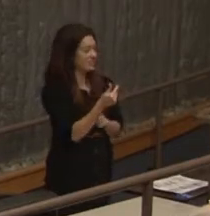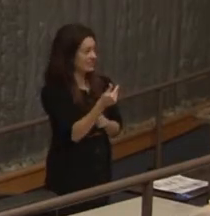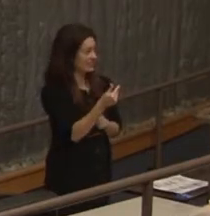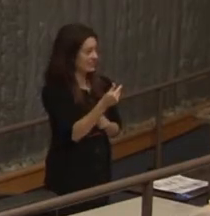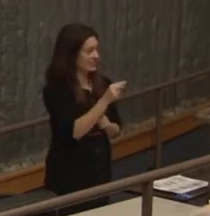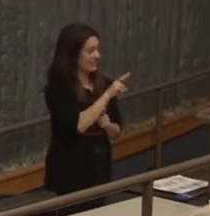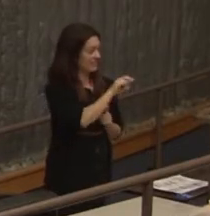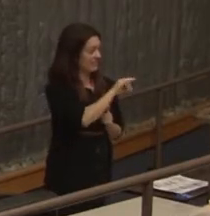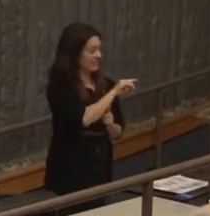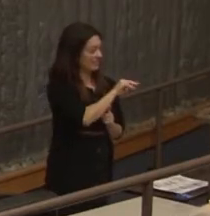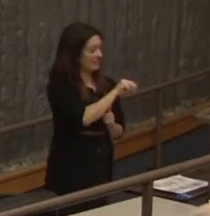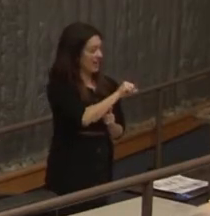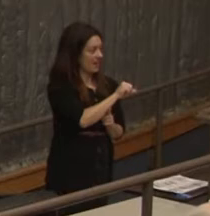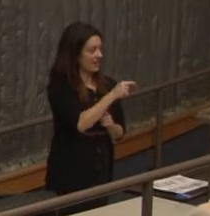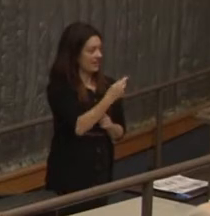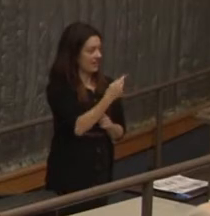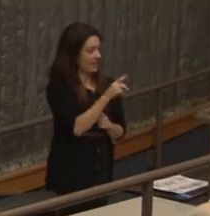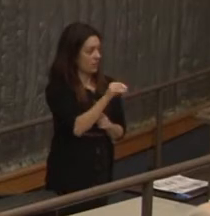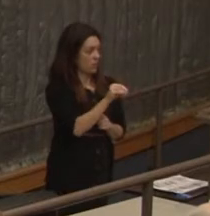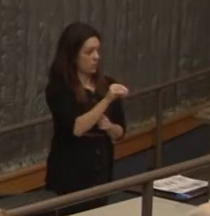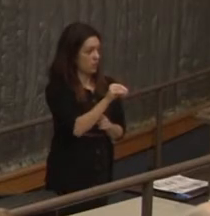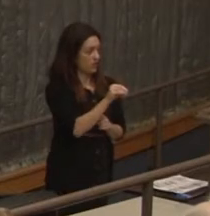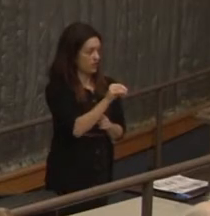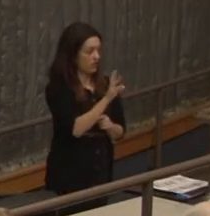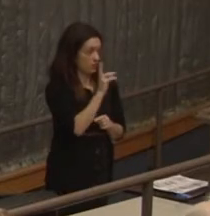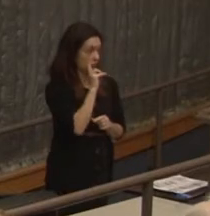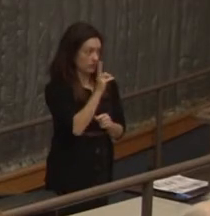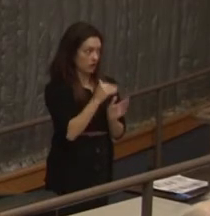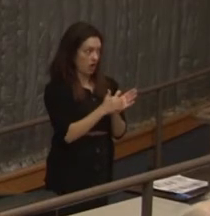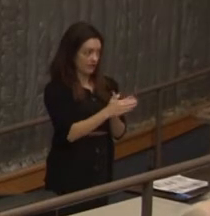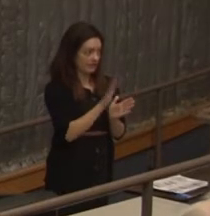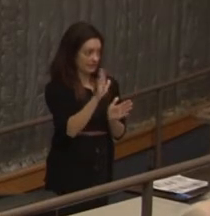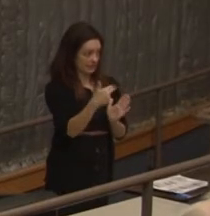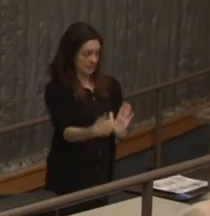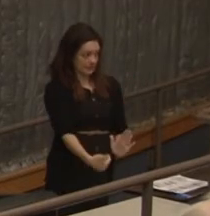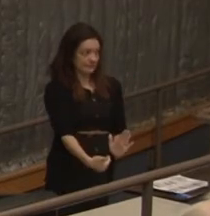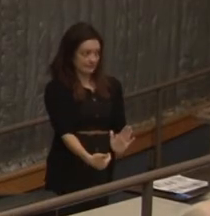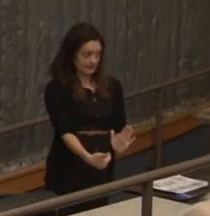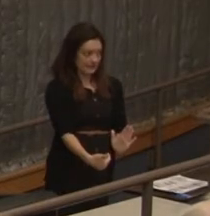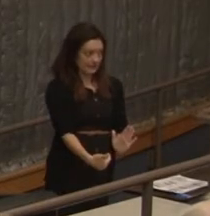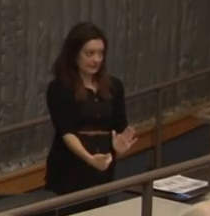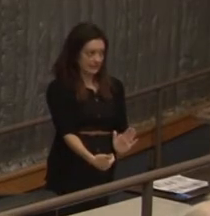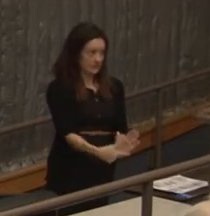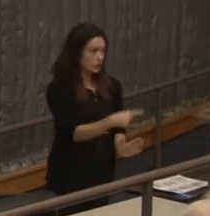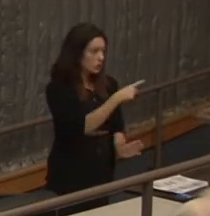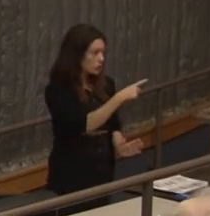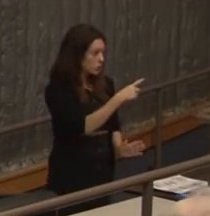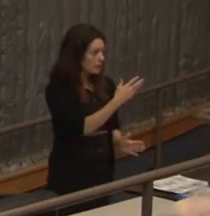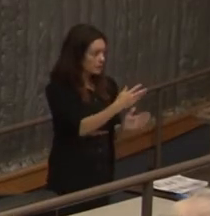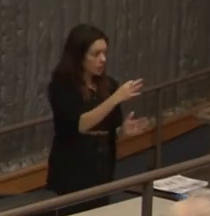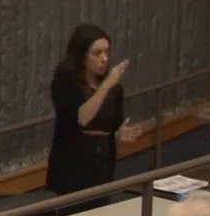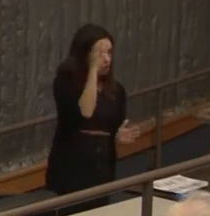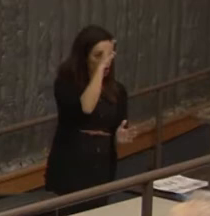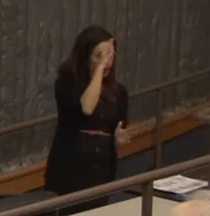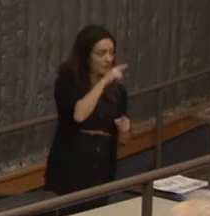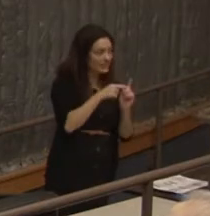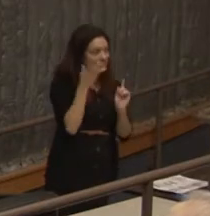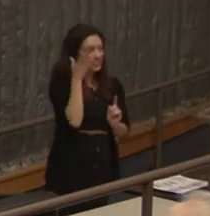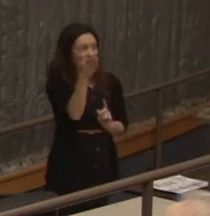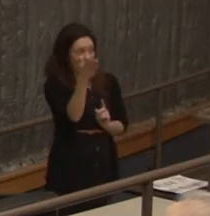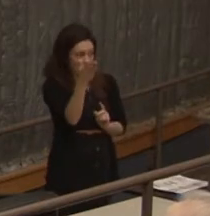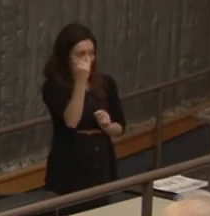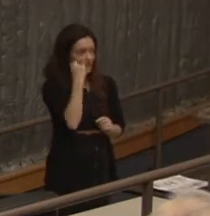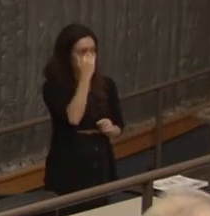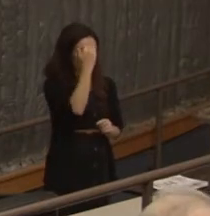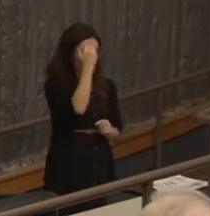ghetto. It's one of the signatures of many of his paintings. There's no way anyone will know that, but it's there. And if you happen